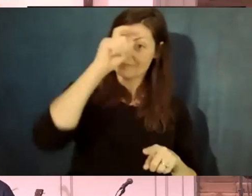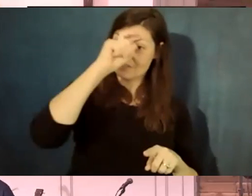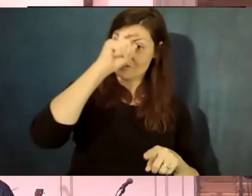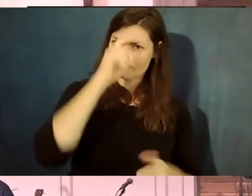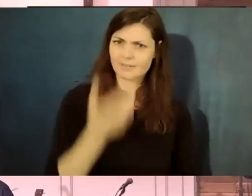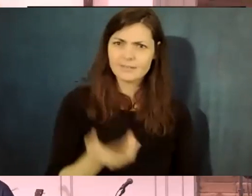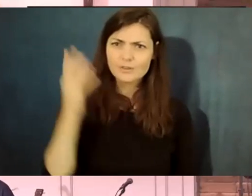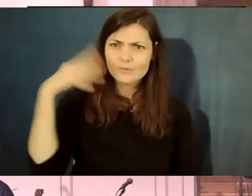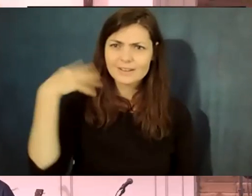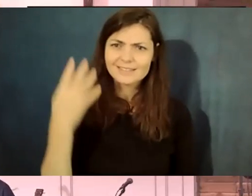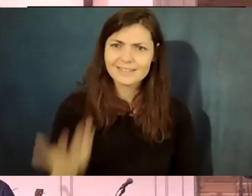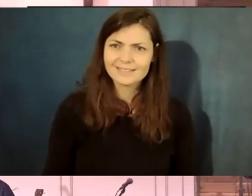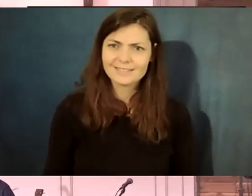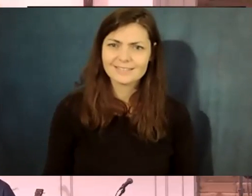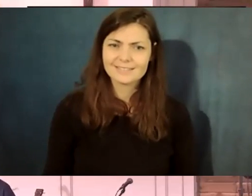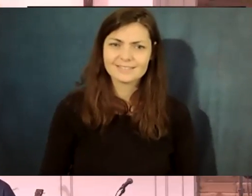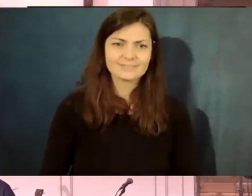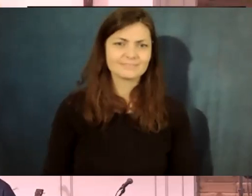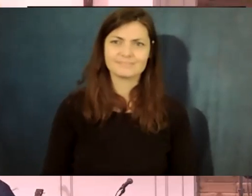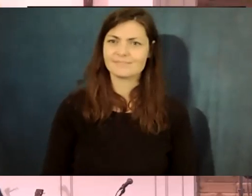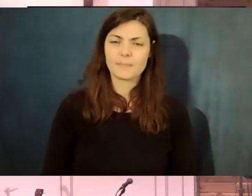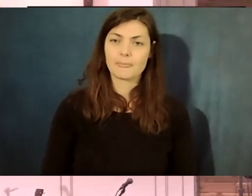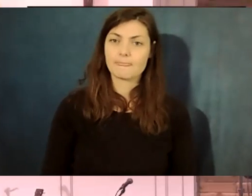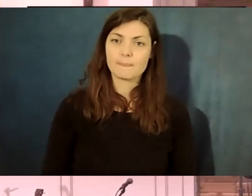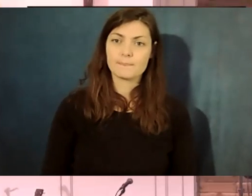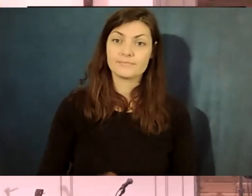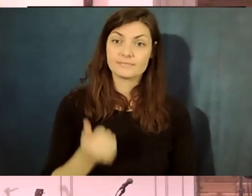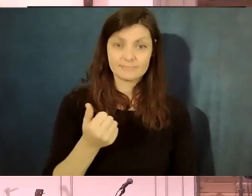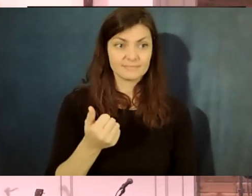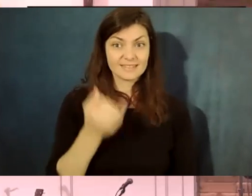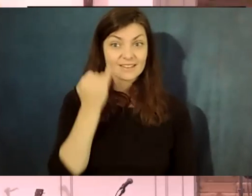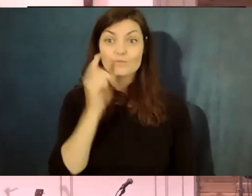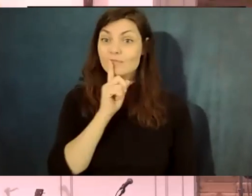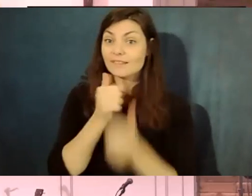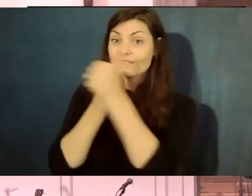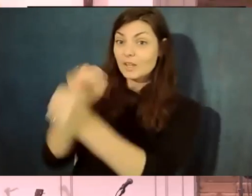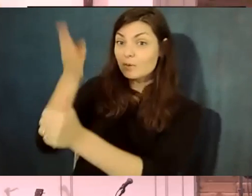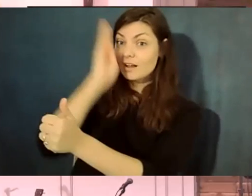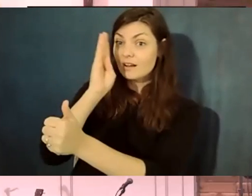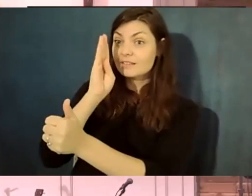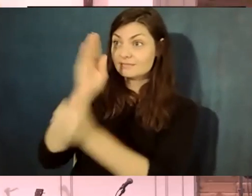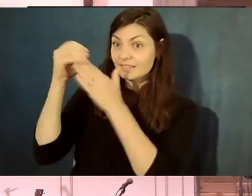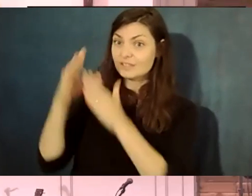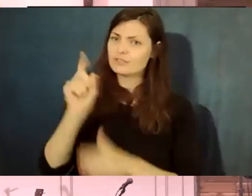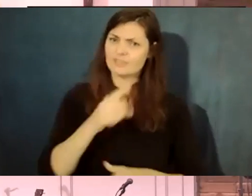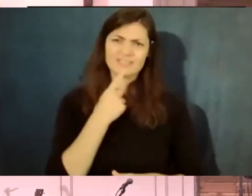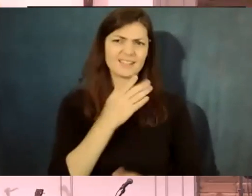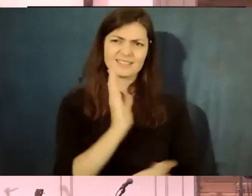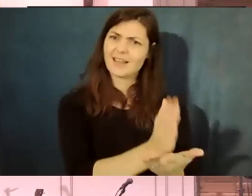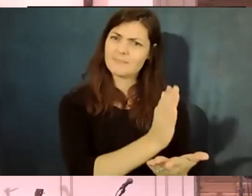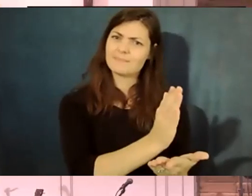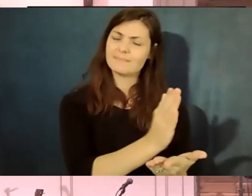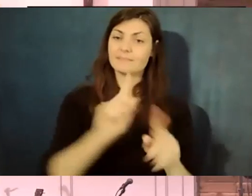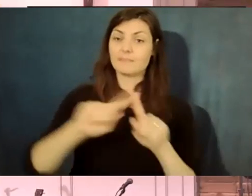It's crazy. And any godly leader would have shut it down, but Moses was up on the mountain and Aaron was afraid of the